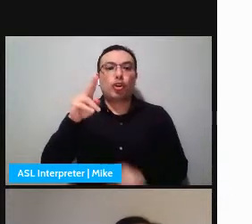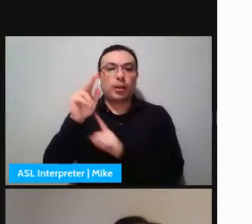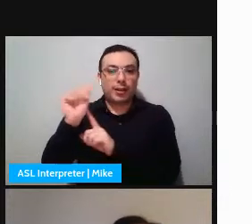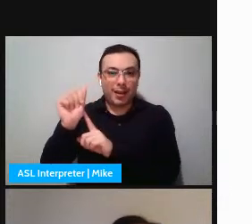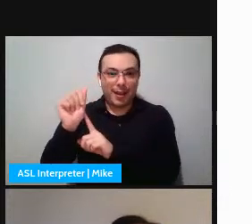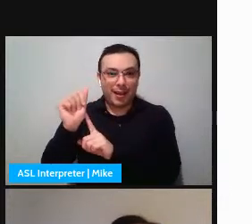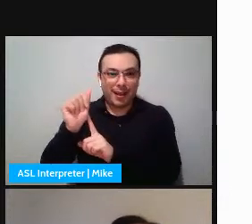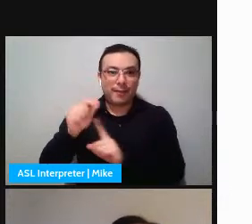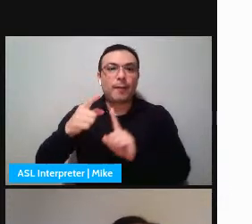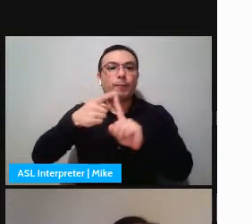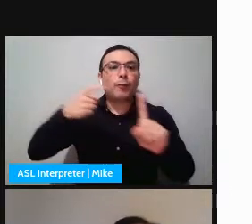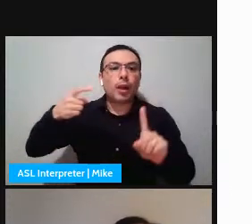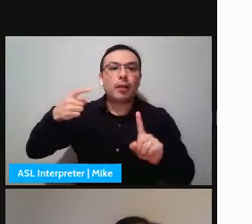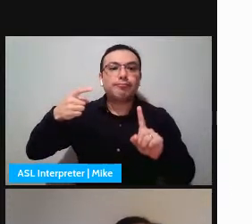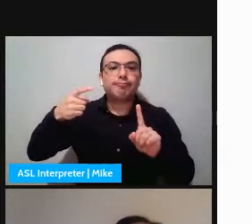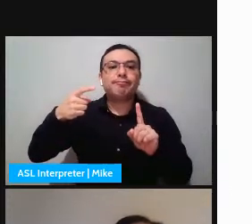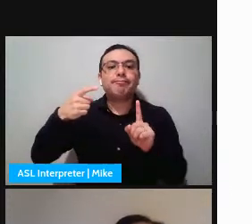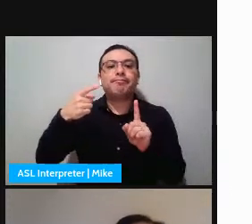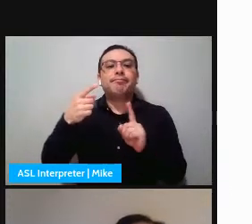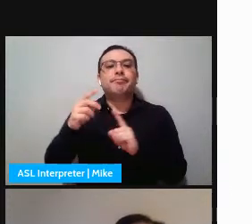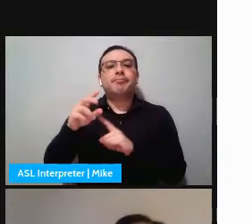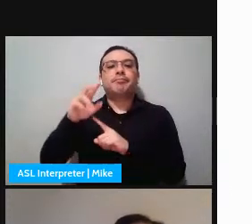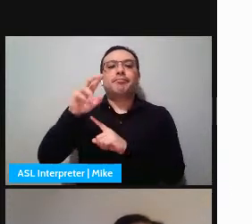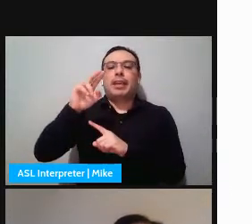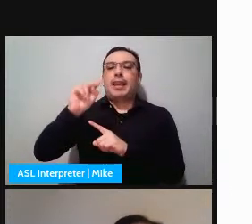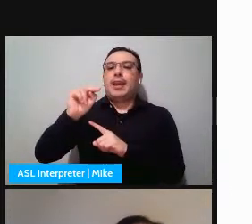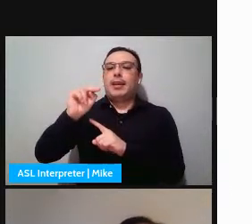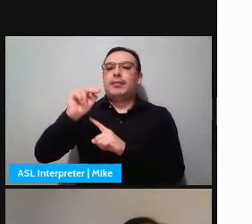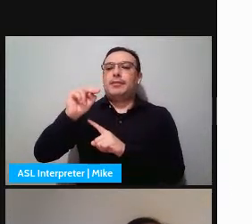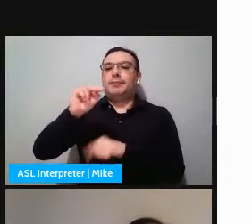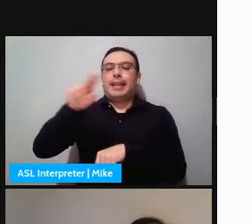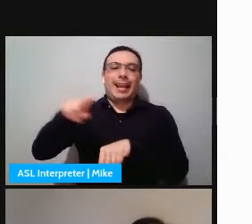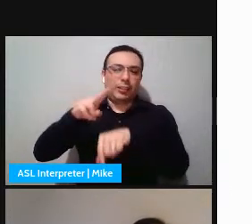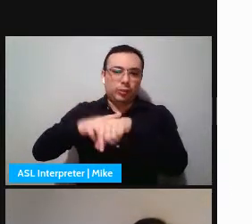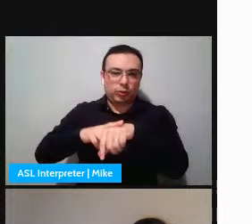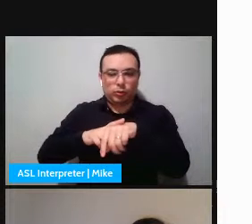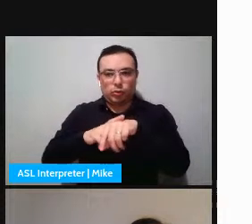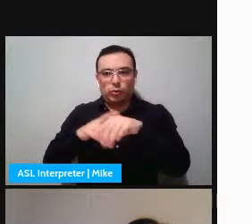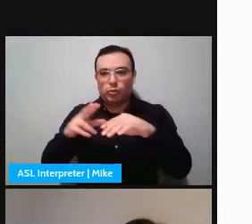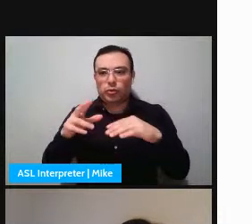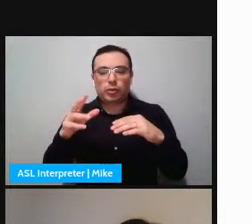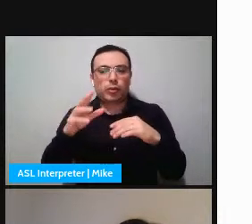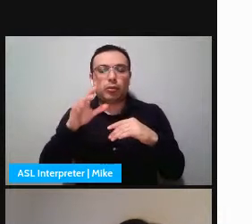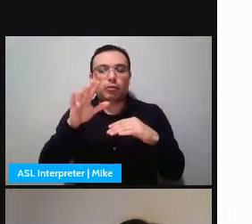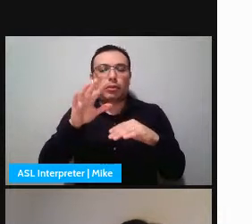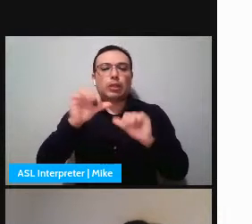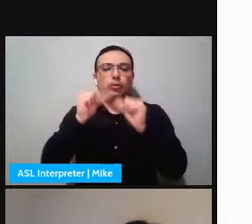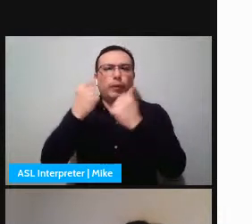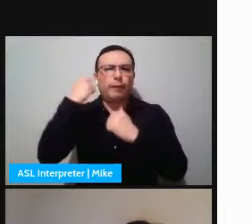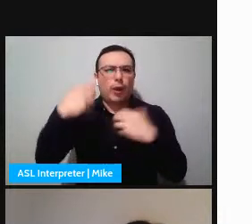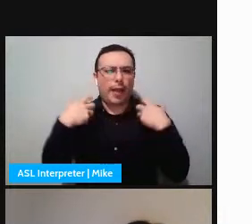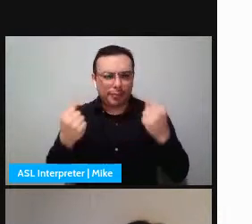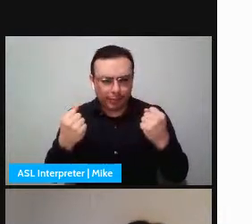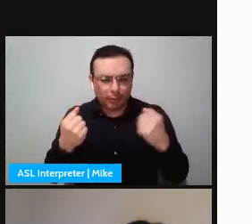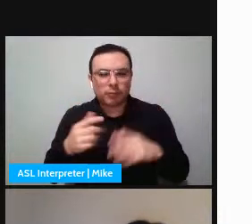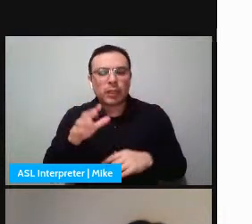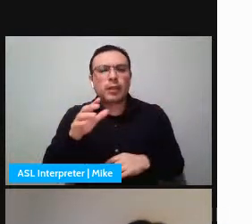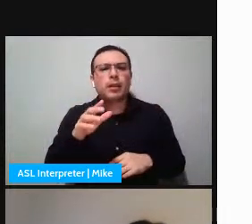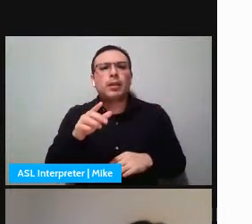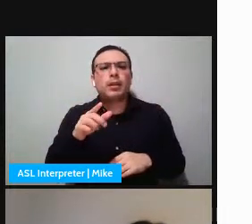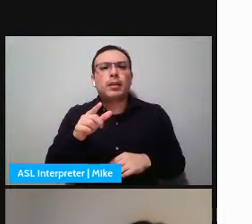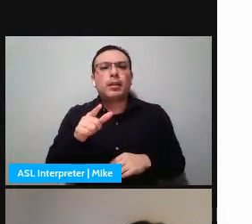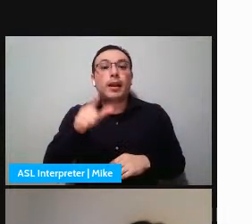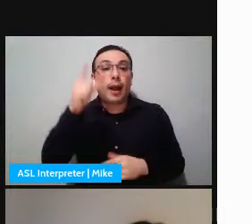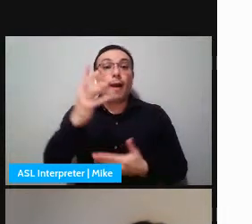Very similar to Pfizer in that it was still this mRNA vaccine, but it's 2 doses 4 weeks apart. It does have to